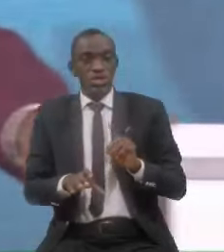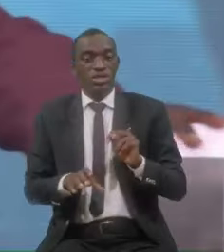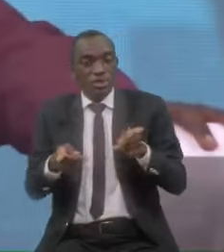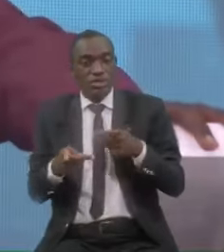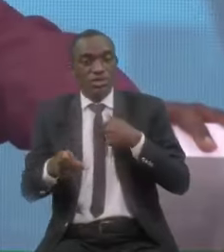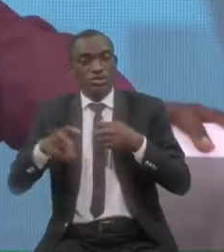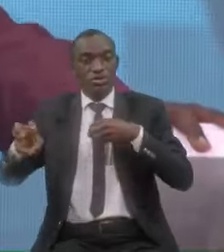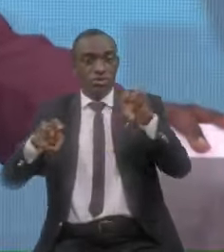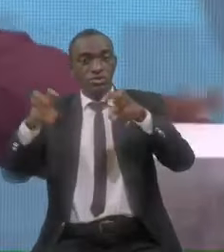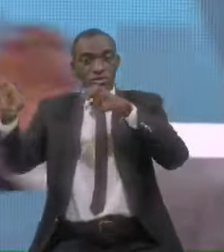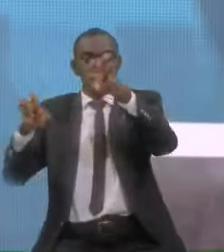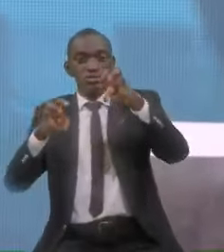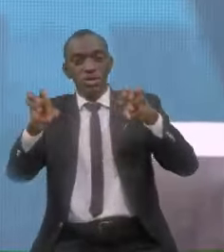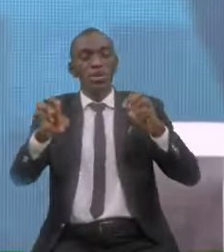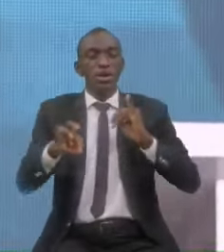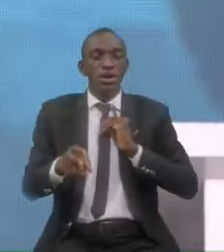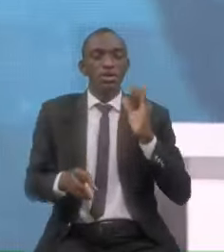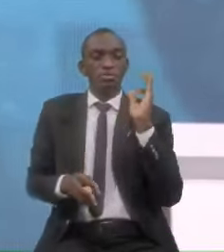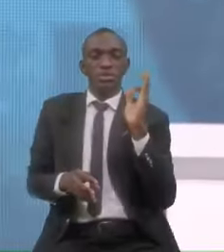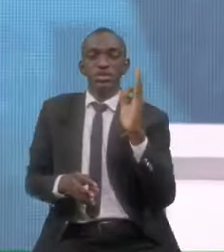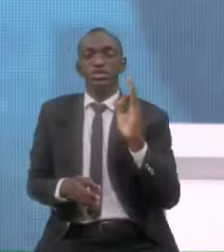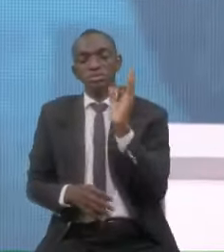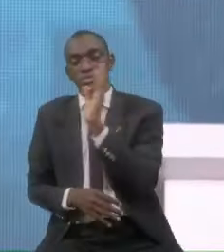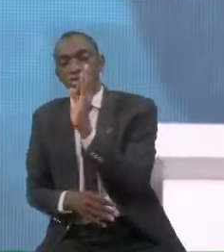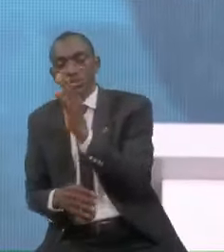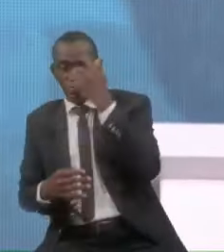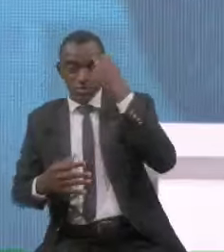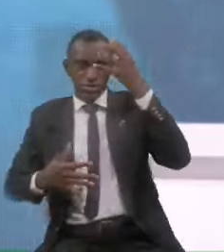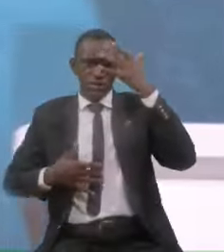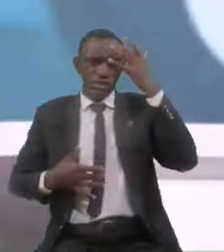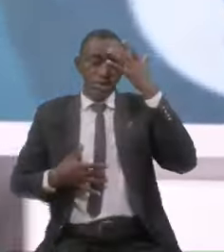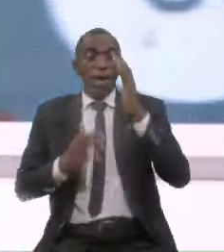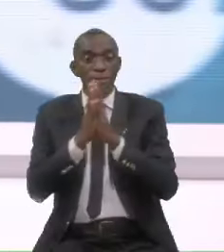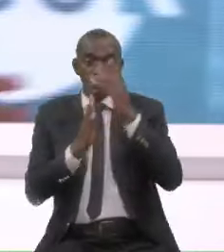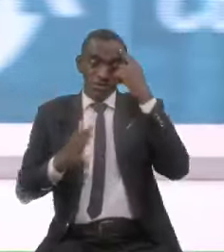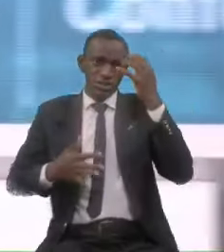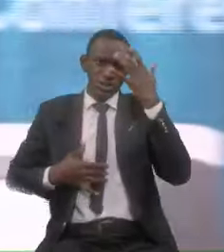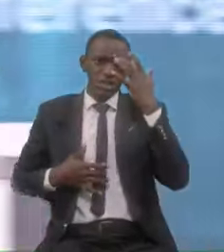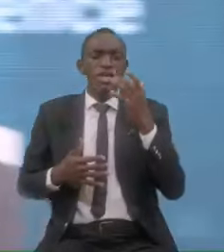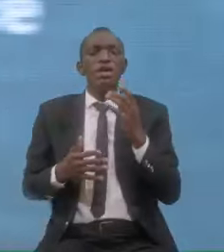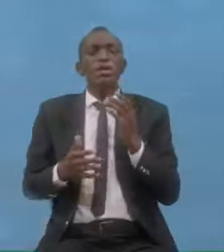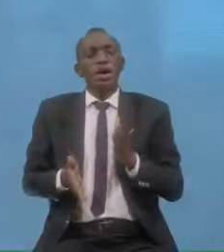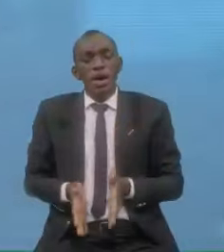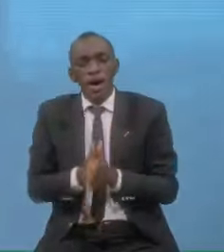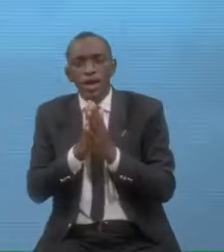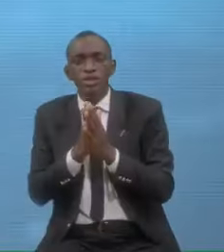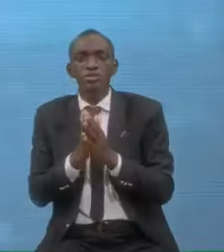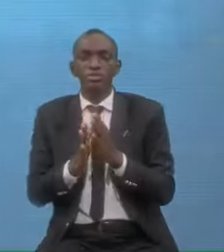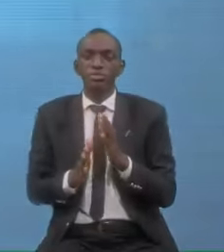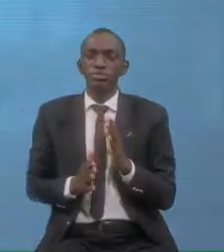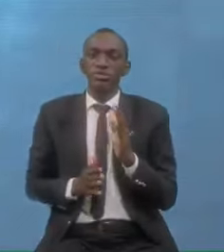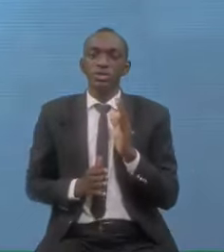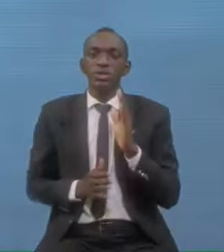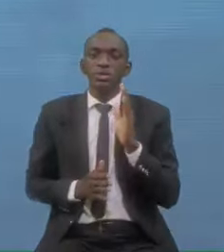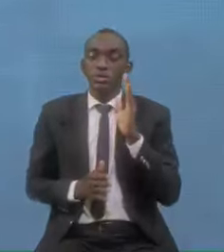praying for the seed I do, is it of the Holy Ghost or is it just of another power? Thank